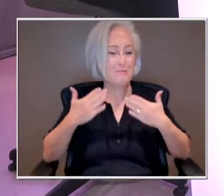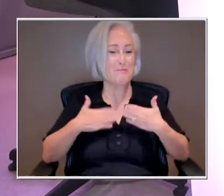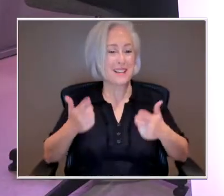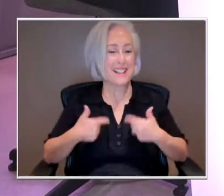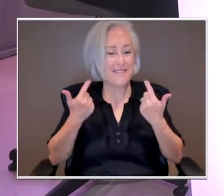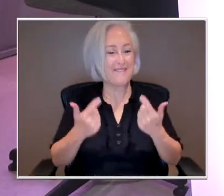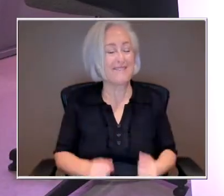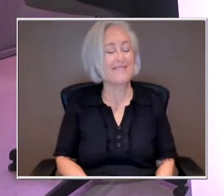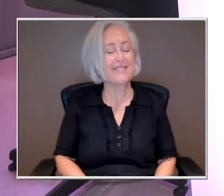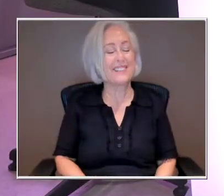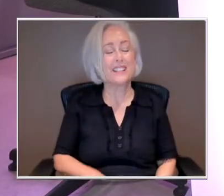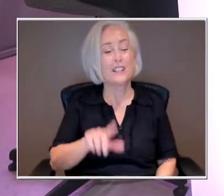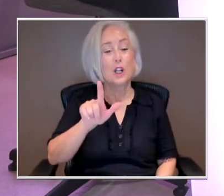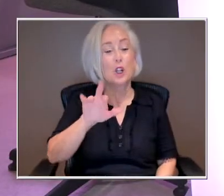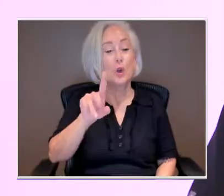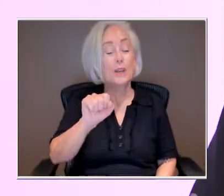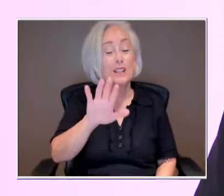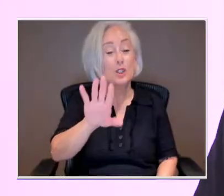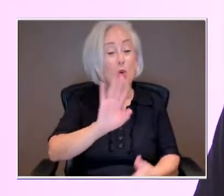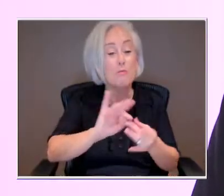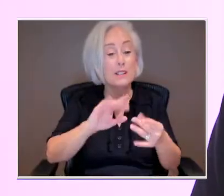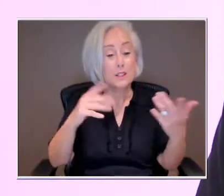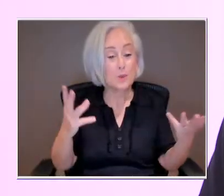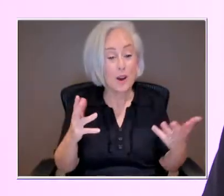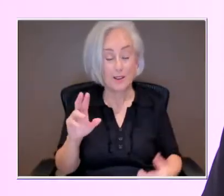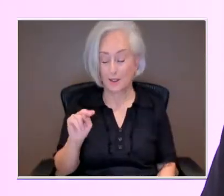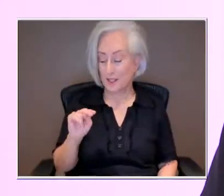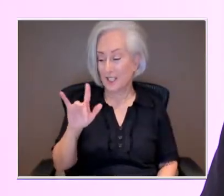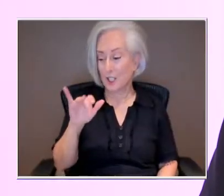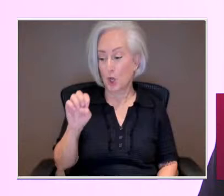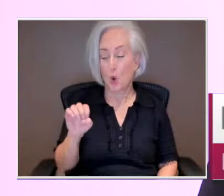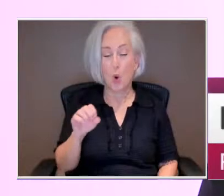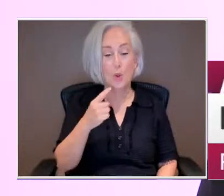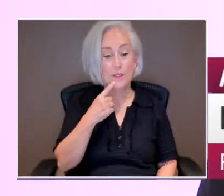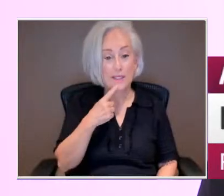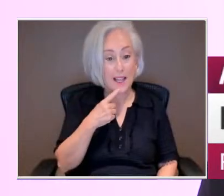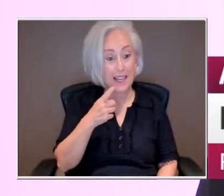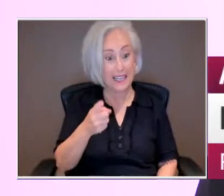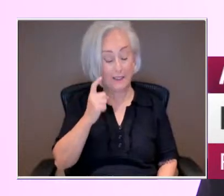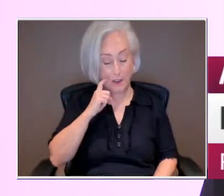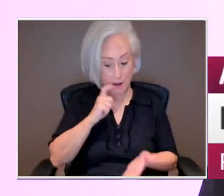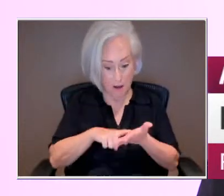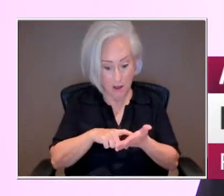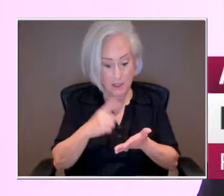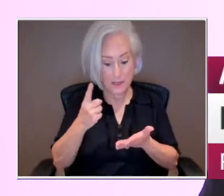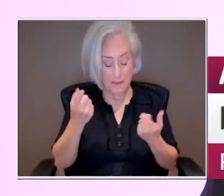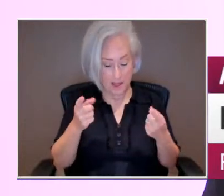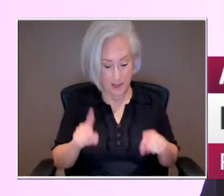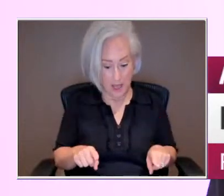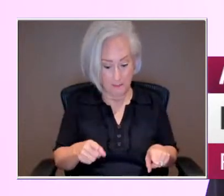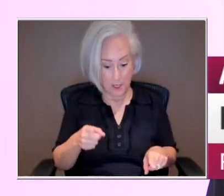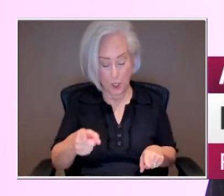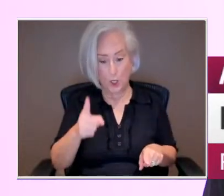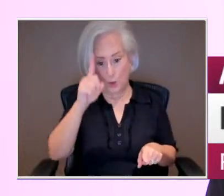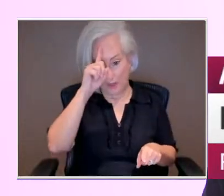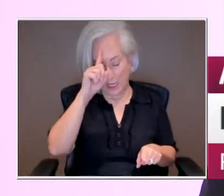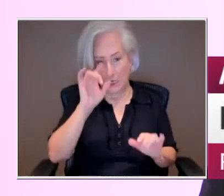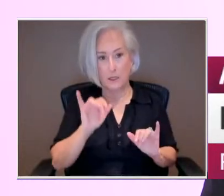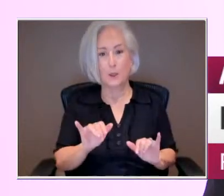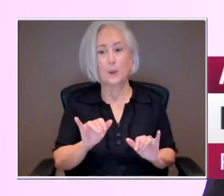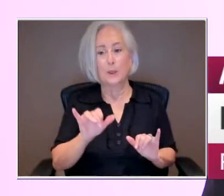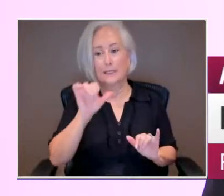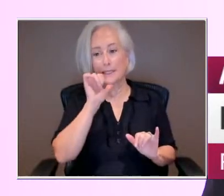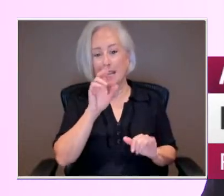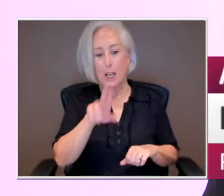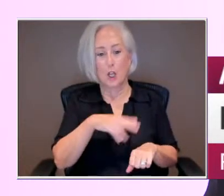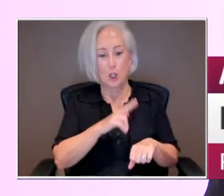to our viewers watching? I think Nicole had said it earlier, you know, if you notice something happening that you think may not be normal, you know, listen to your body, go